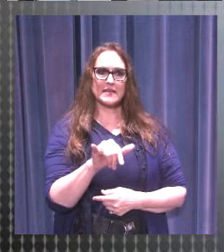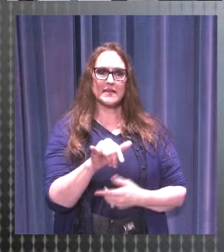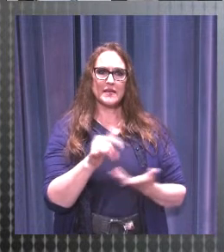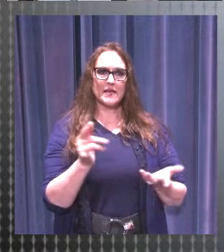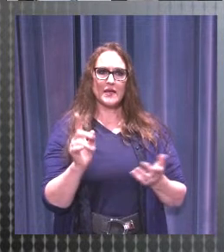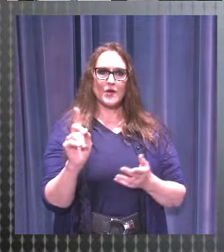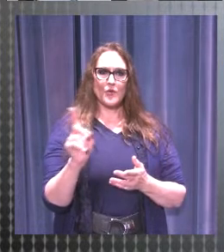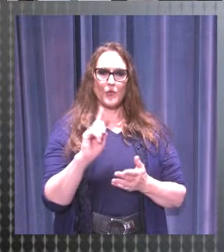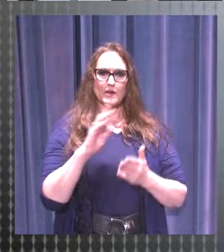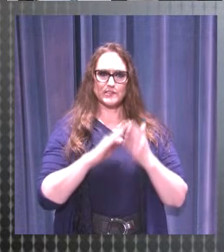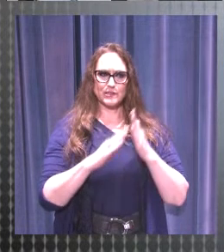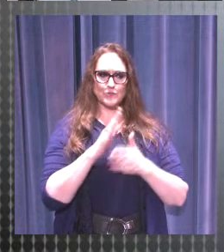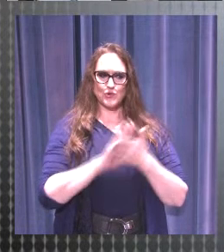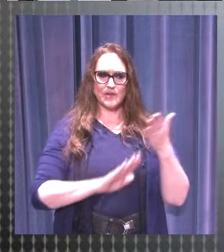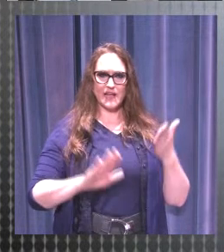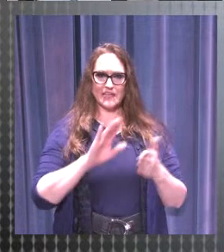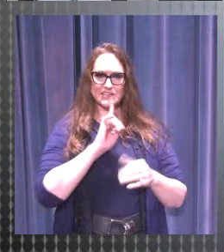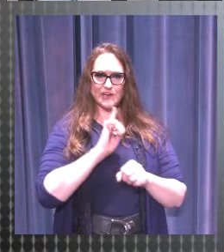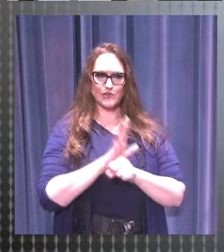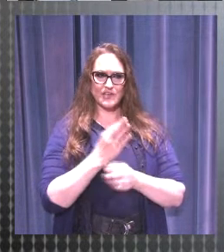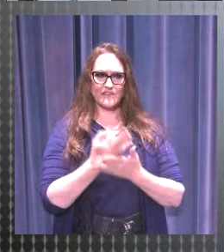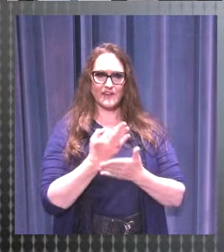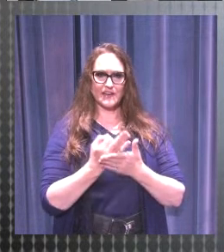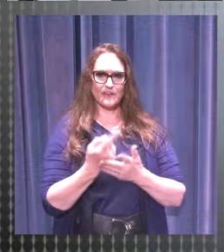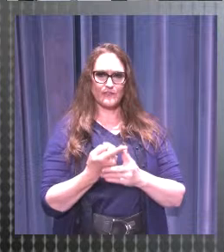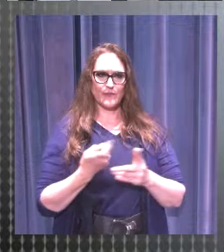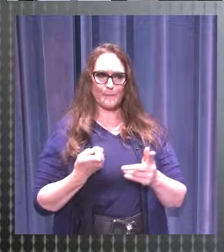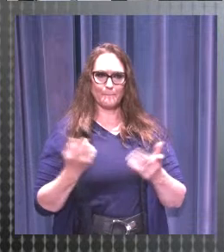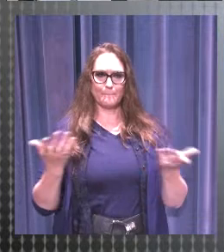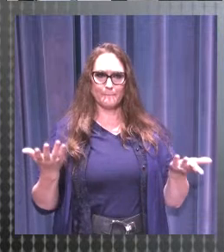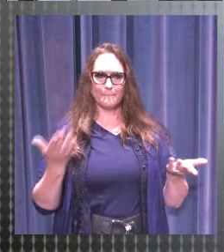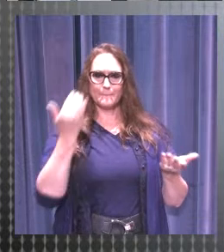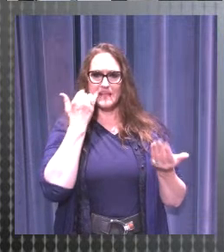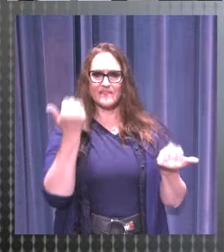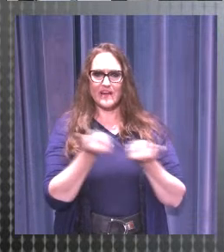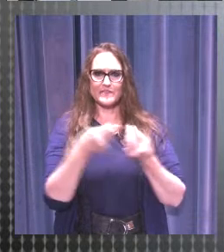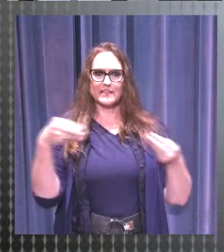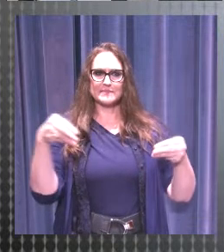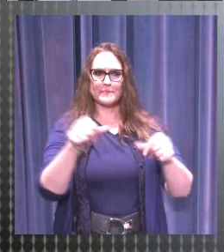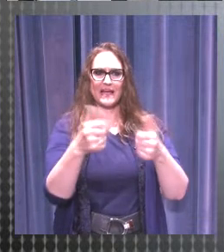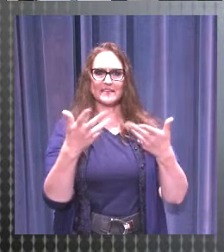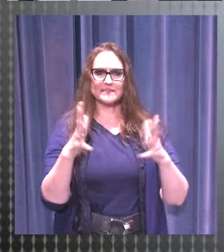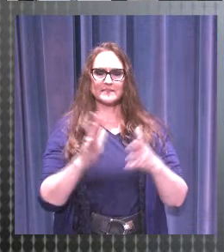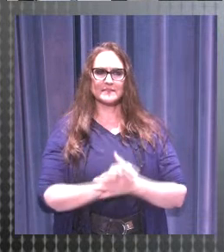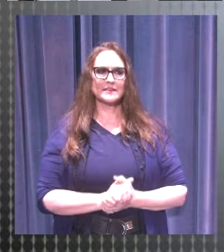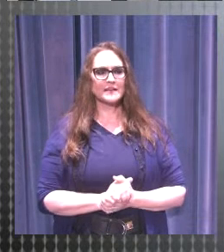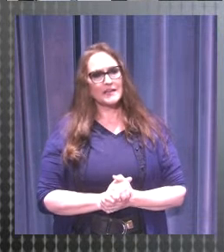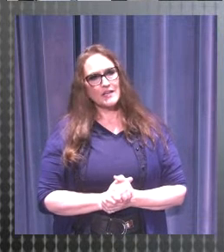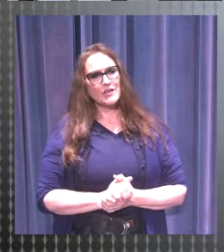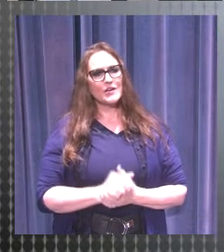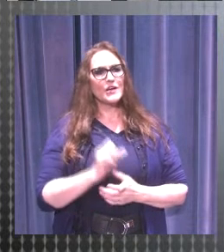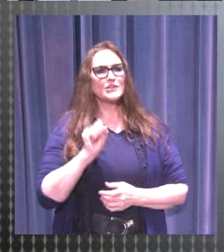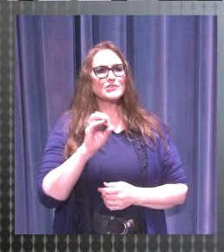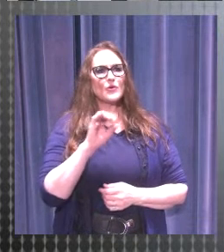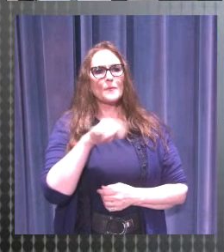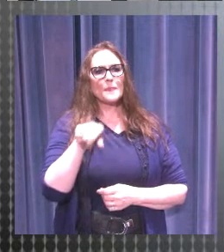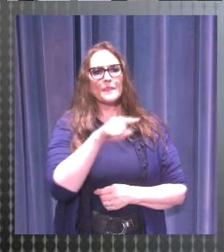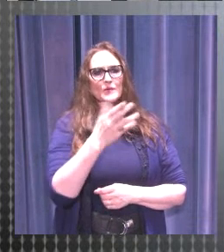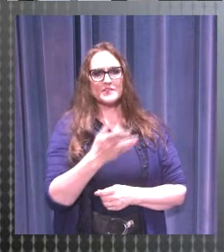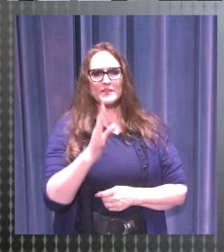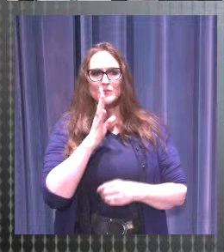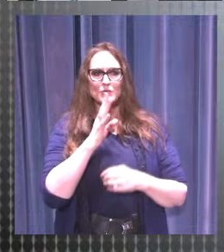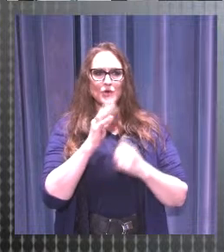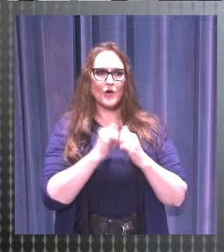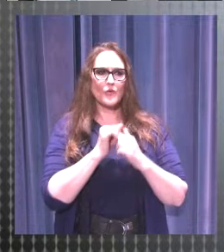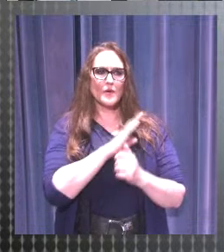where does the community college guarantee funding come into play if everything's paid for? So those are the things we'll be talking to the